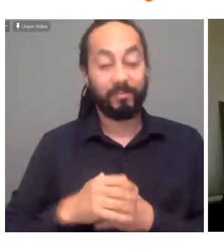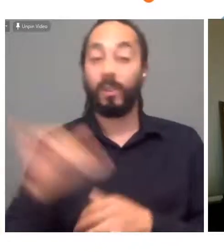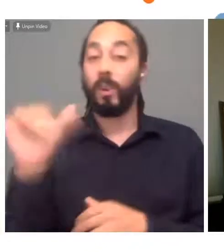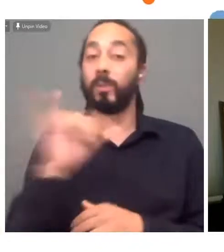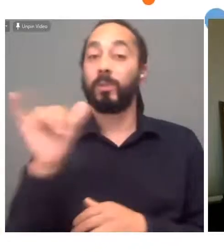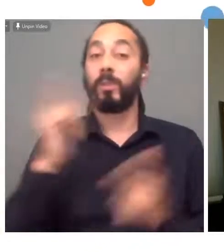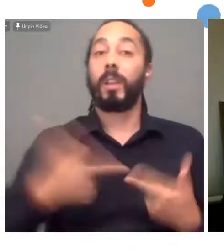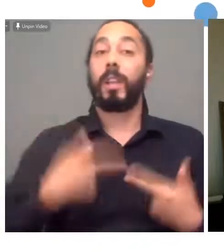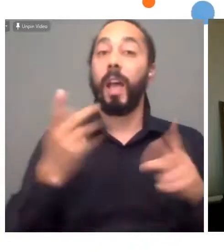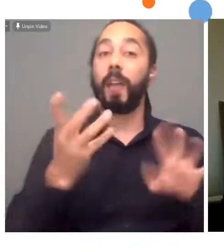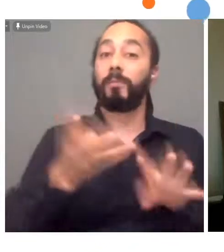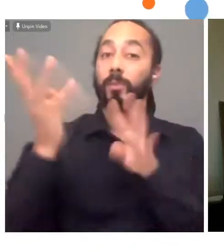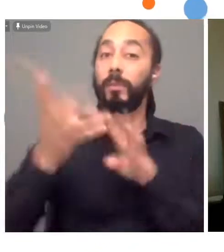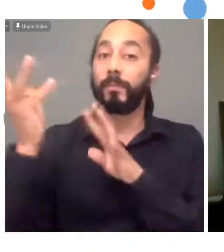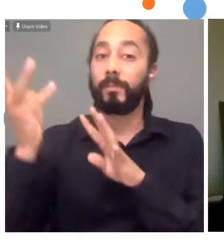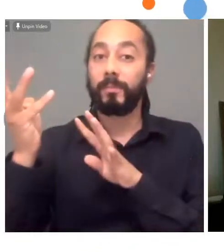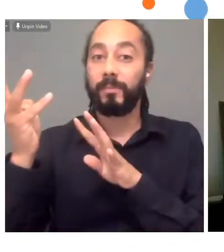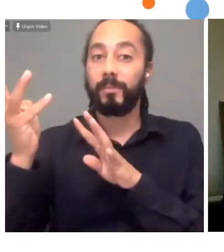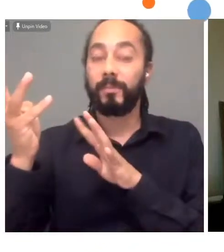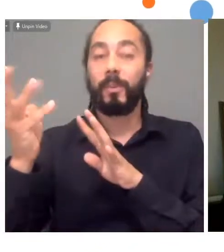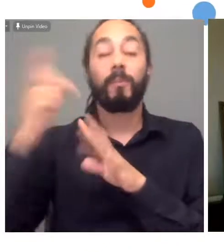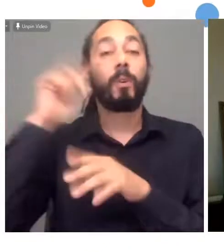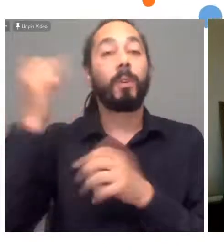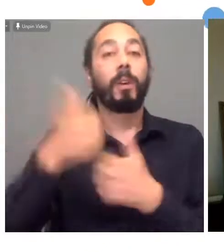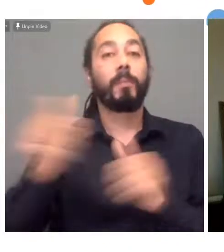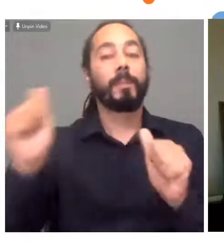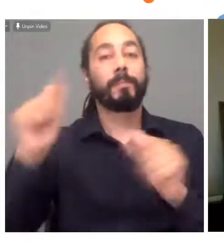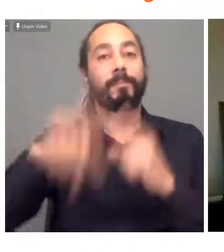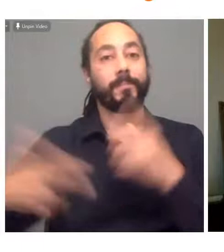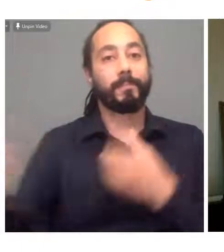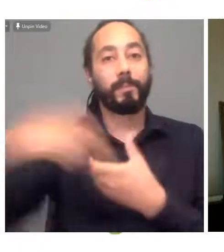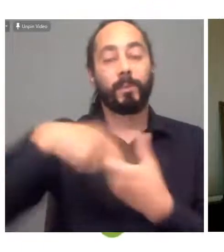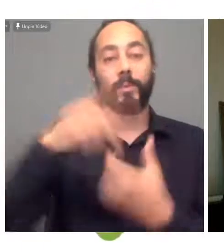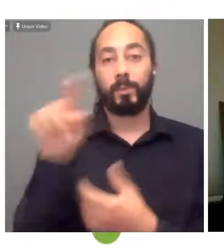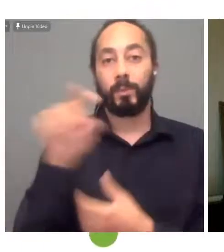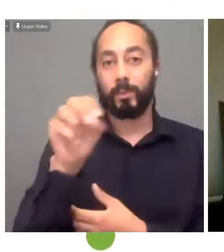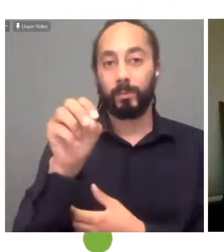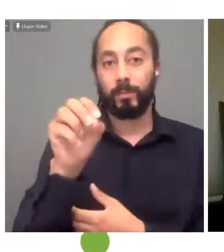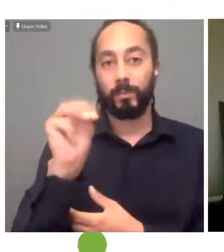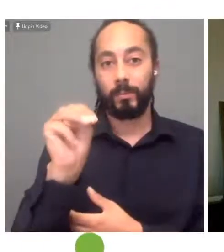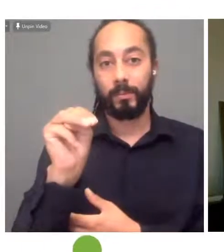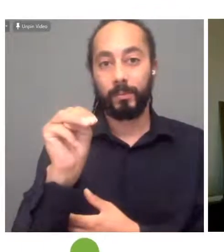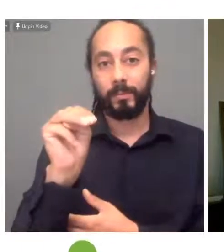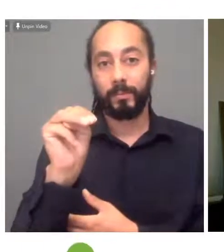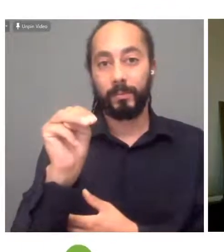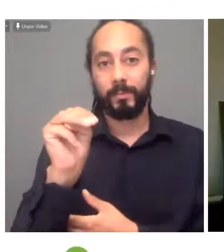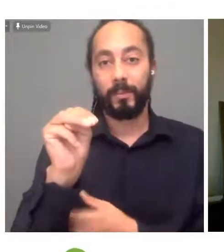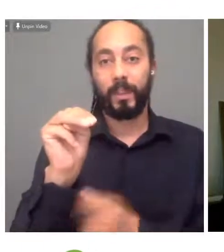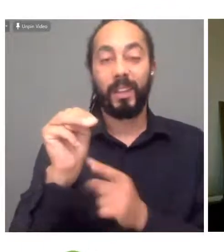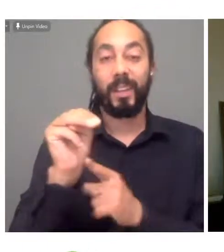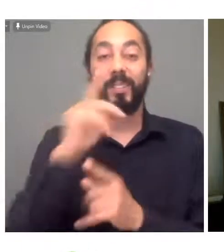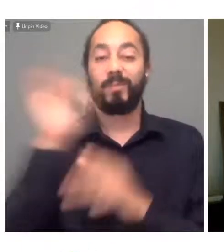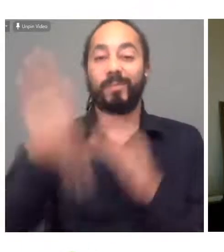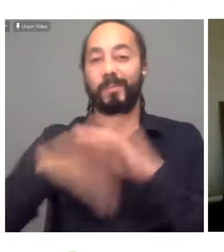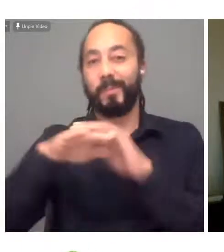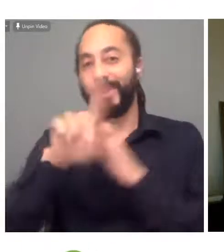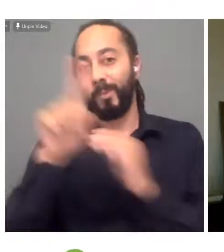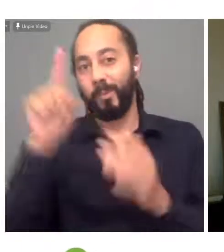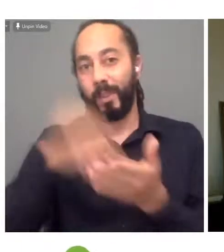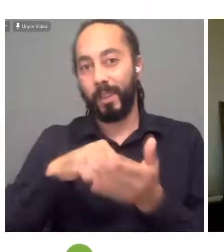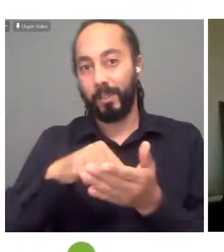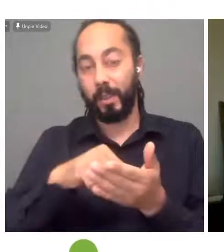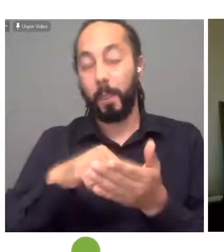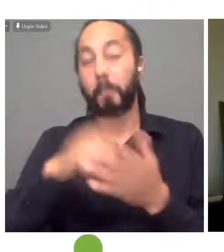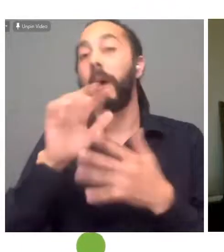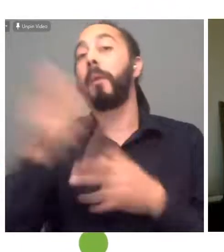streaming for those who are not able to join us today as we hit capacity at 1,000.